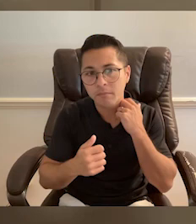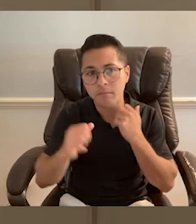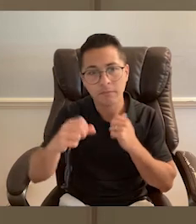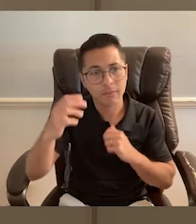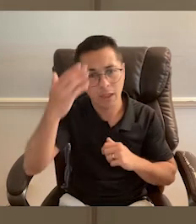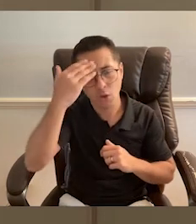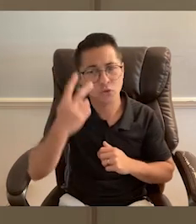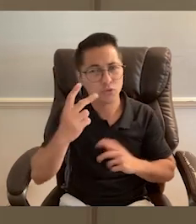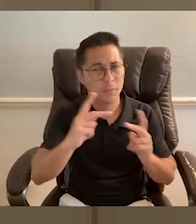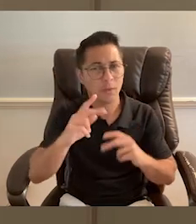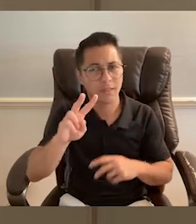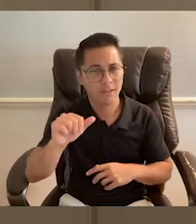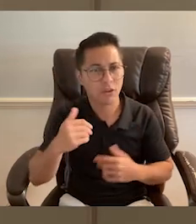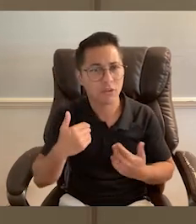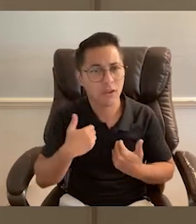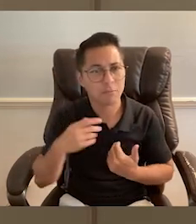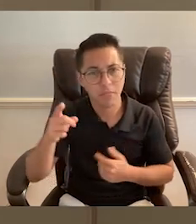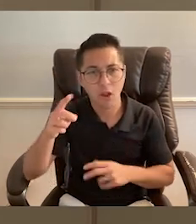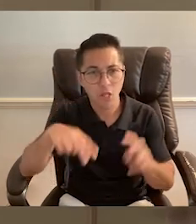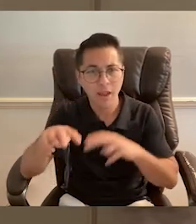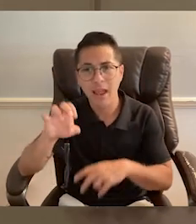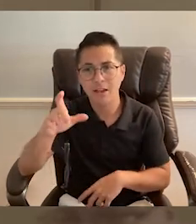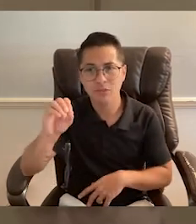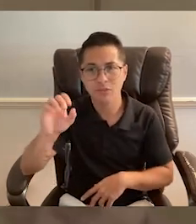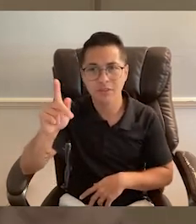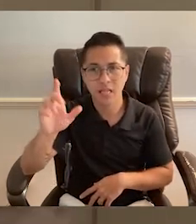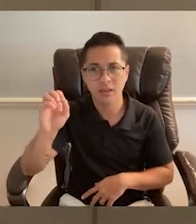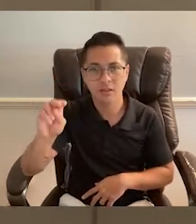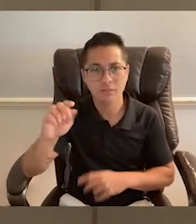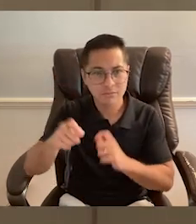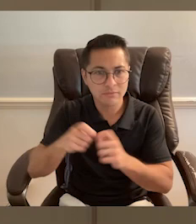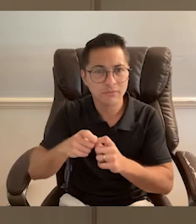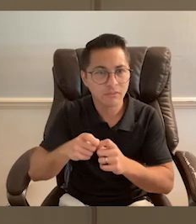encourage customers to reach out to Vocational Rehab to become a VR customer.